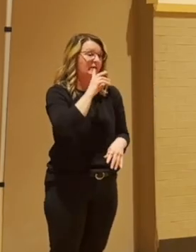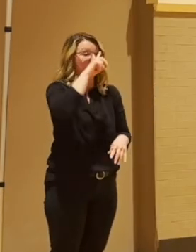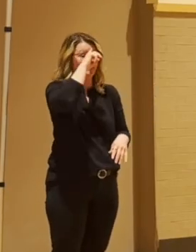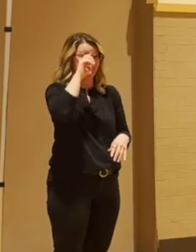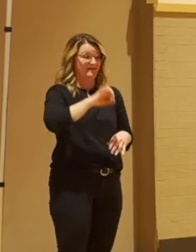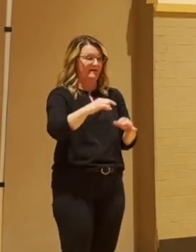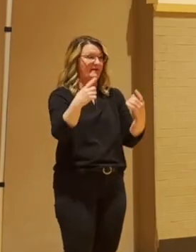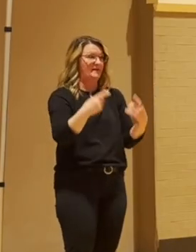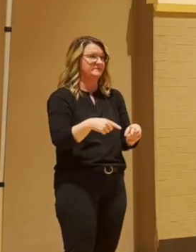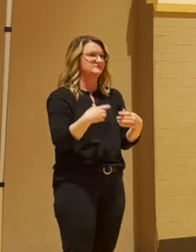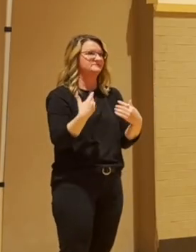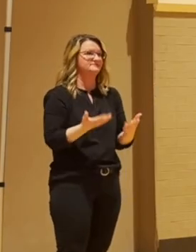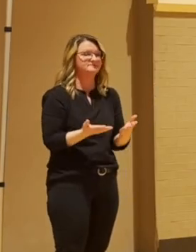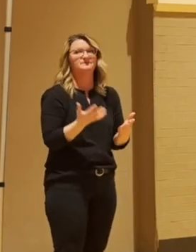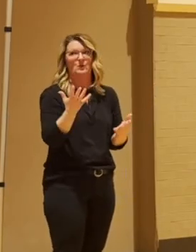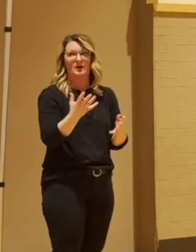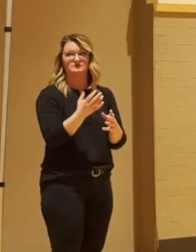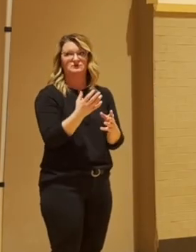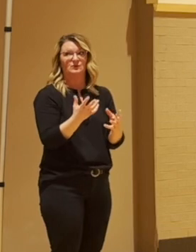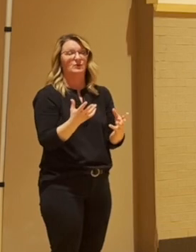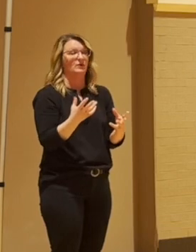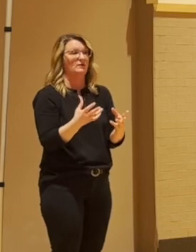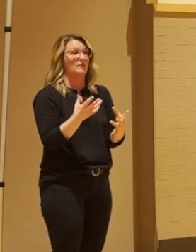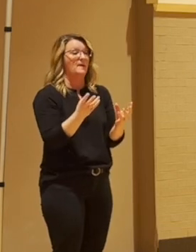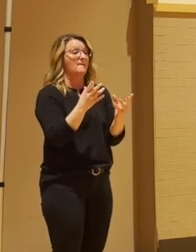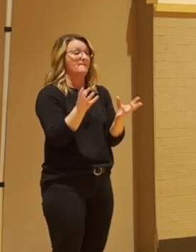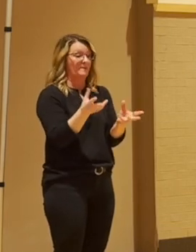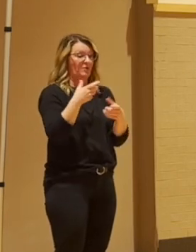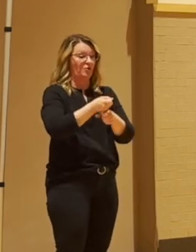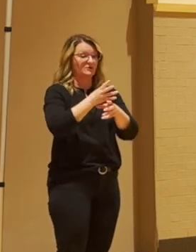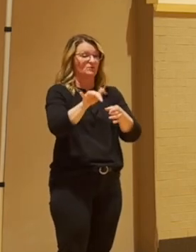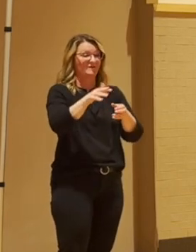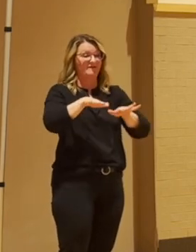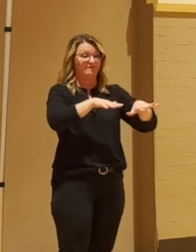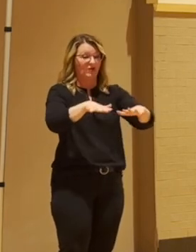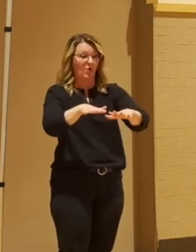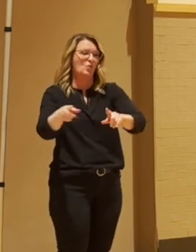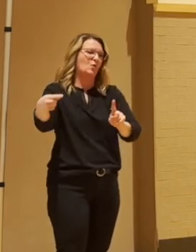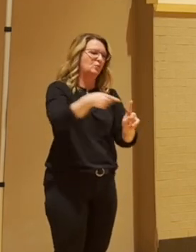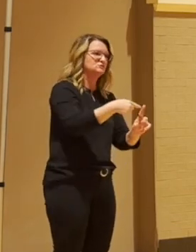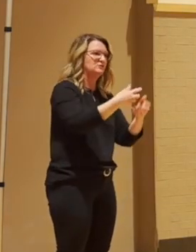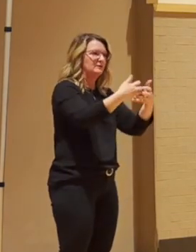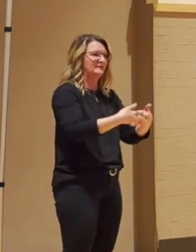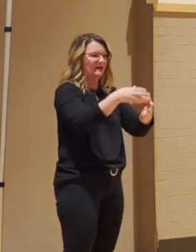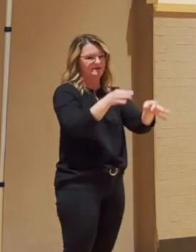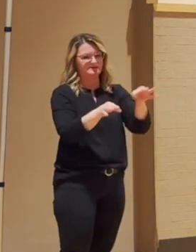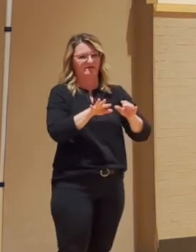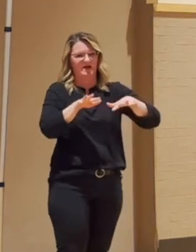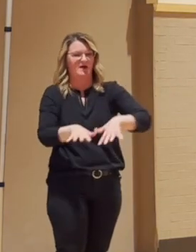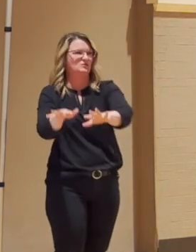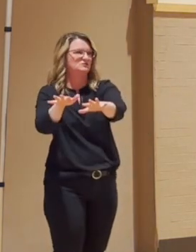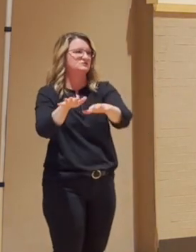that, we want to make more of that flow go to the plant to be treated as opposed to going out. So when